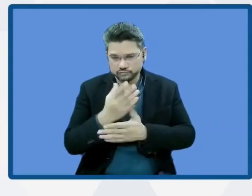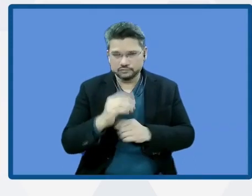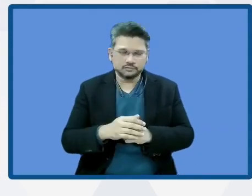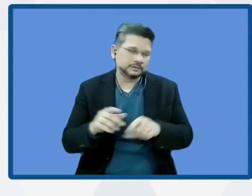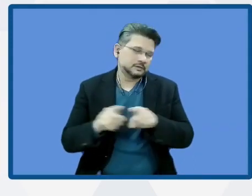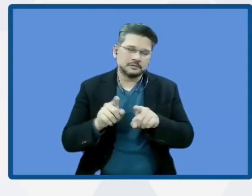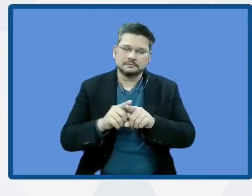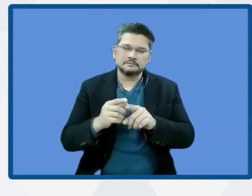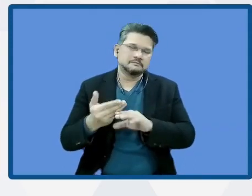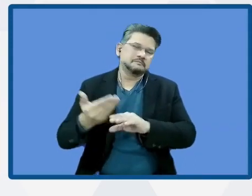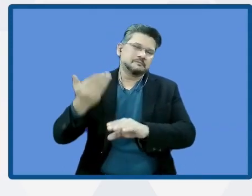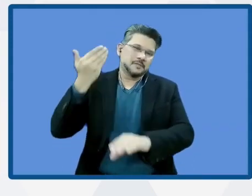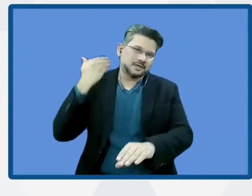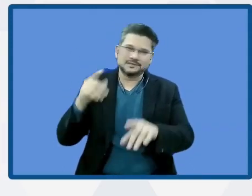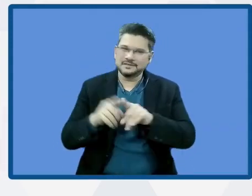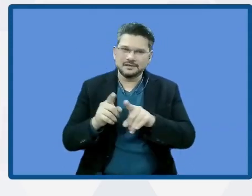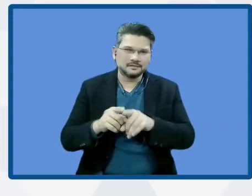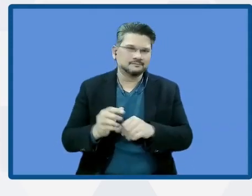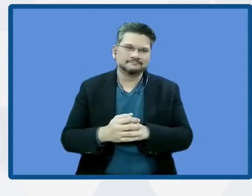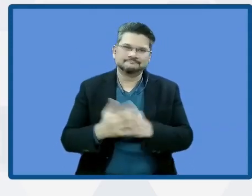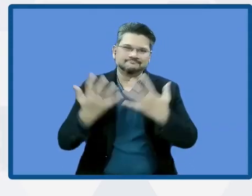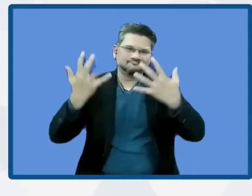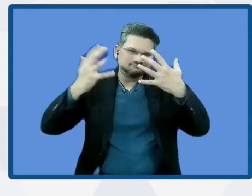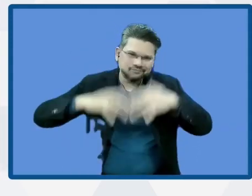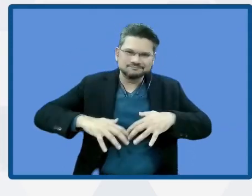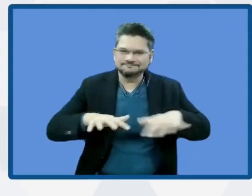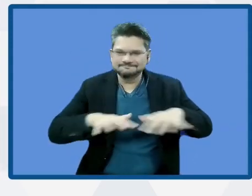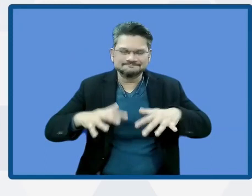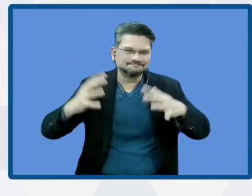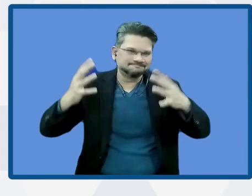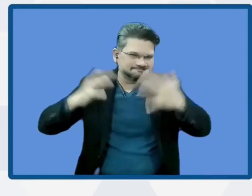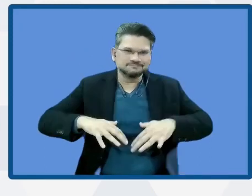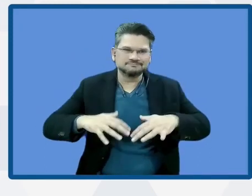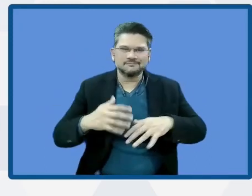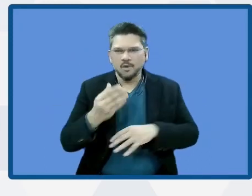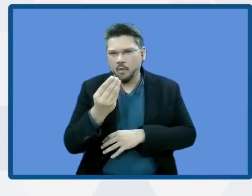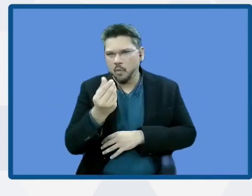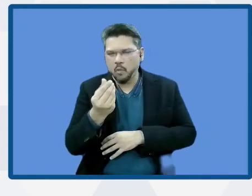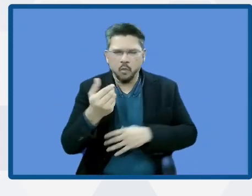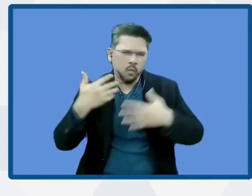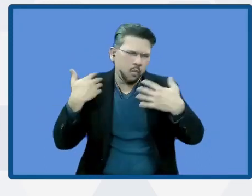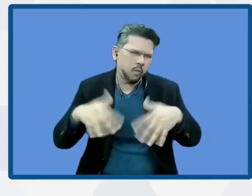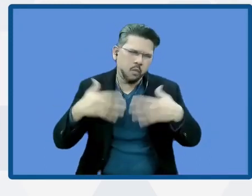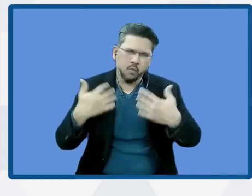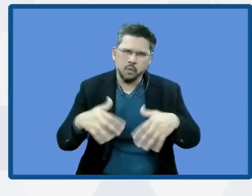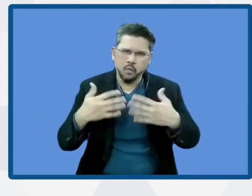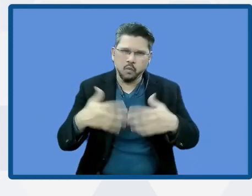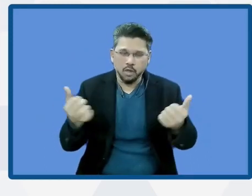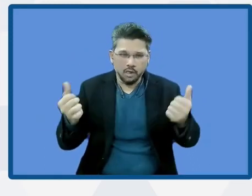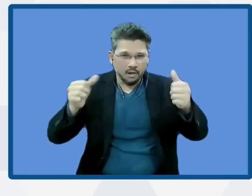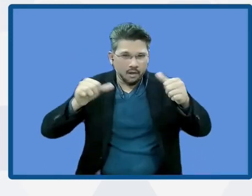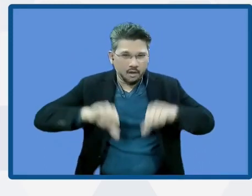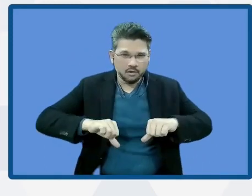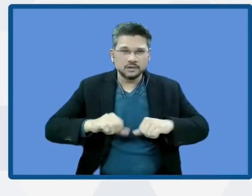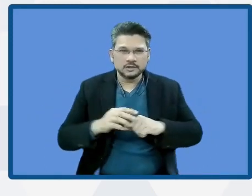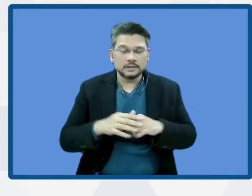cost and how this is a strategic program in order to